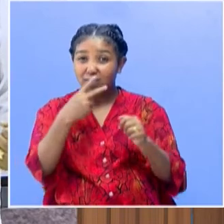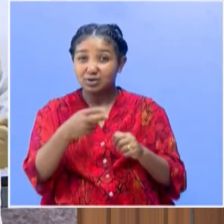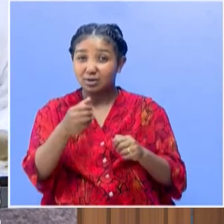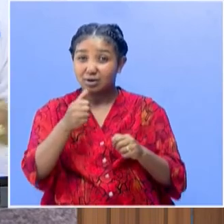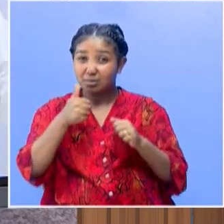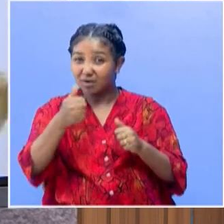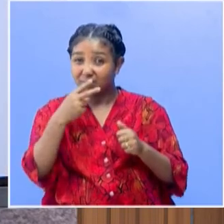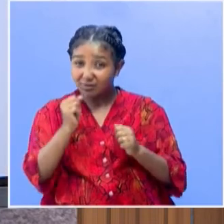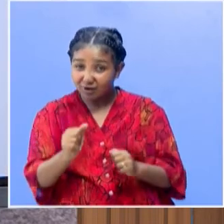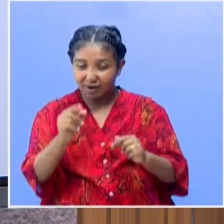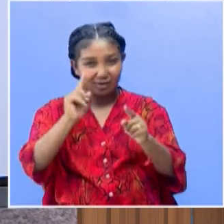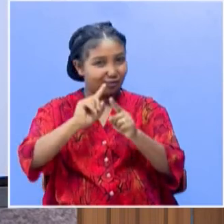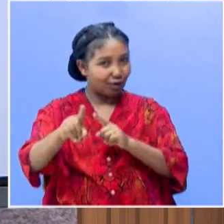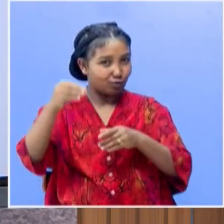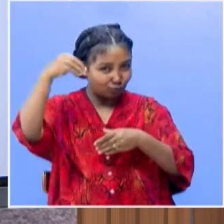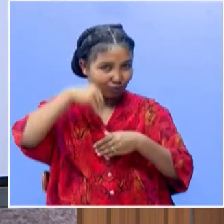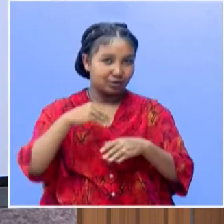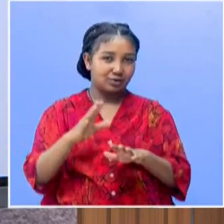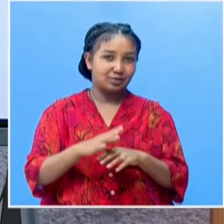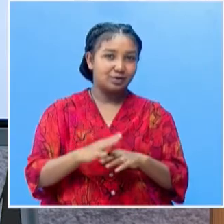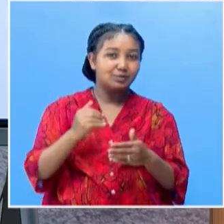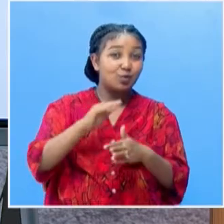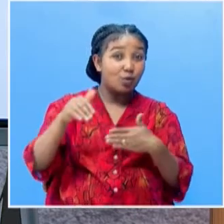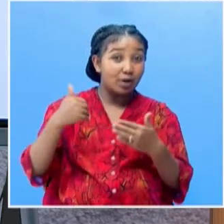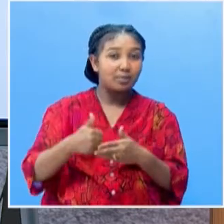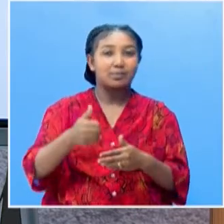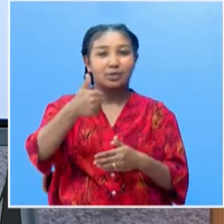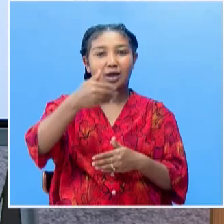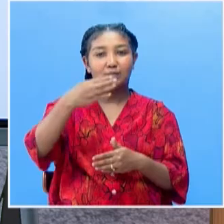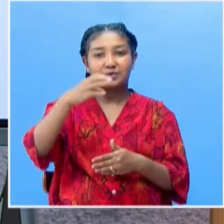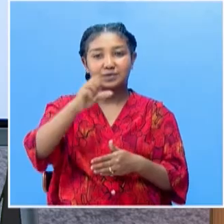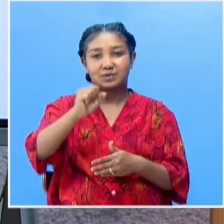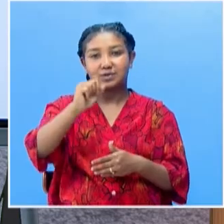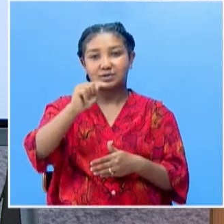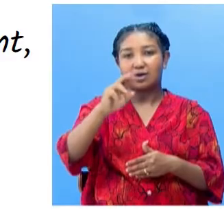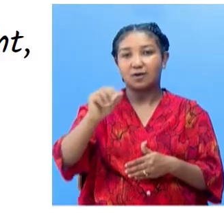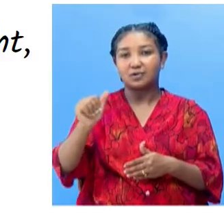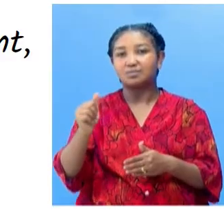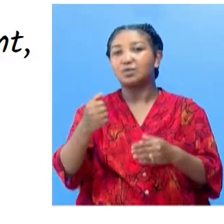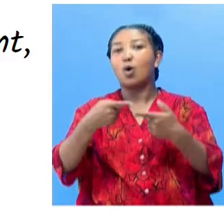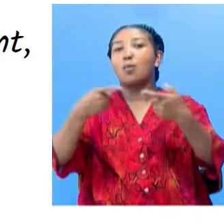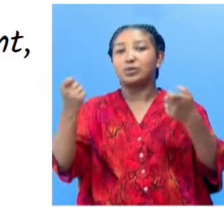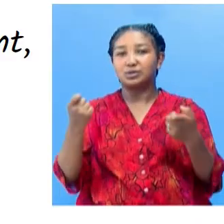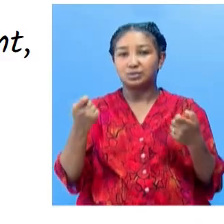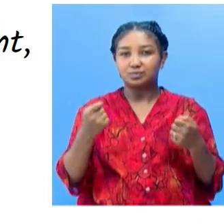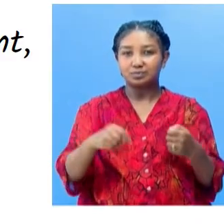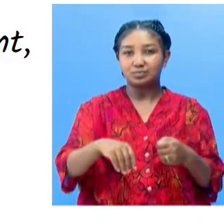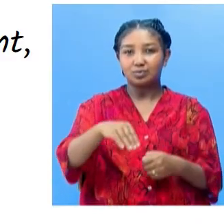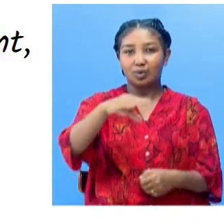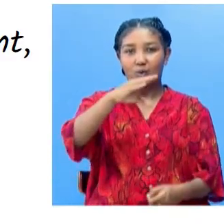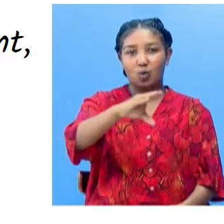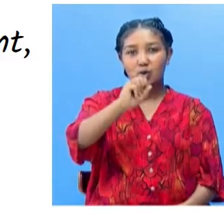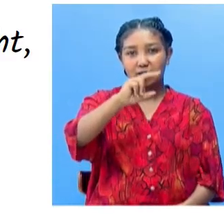it? No, you don't. These are called abstract nouns. Another one, to the opposite of this one, concrete